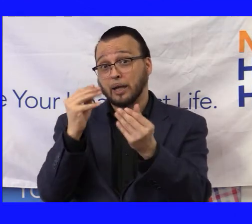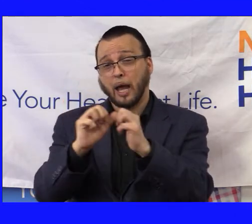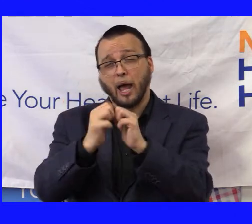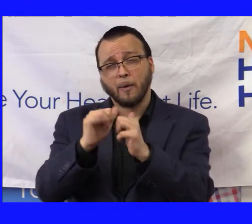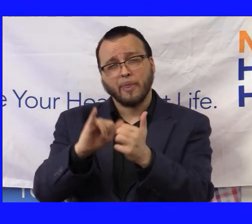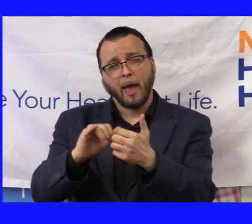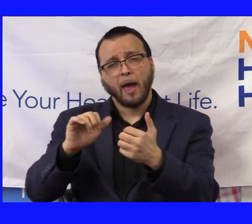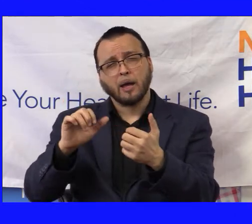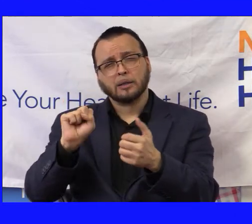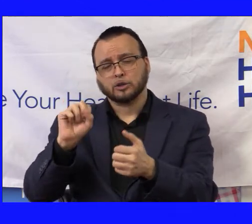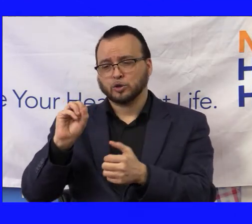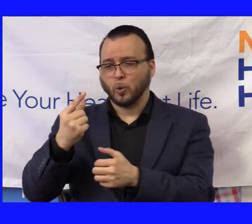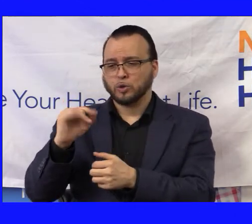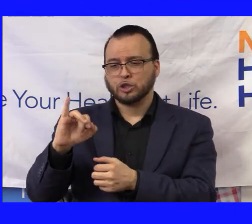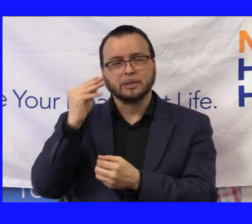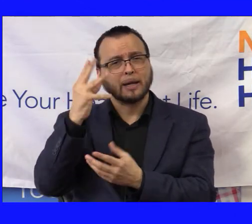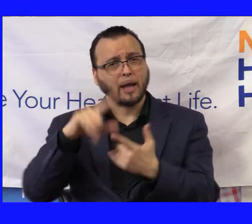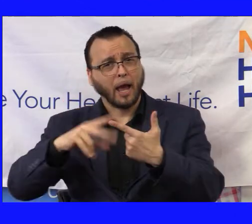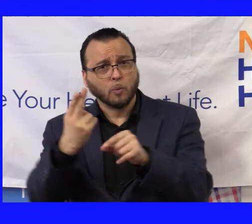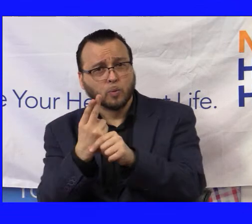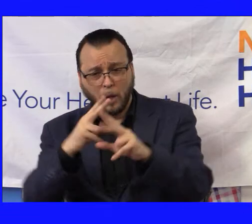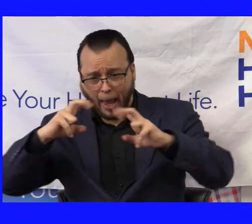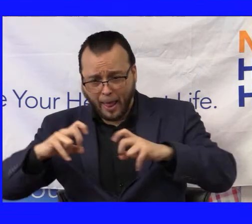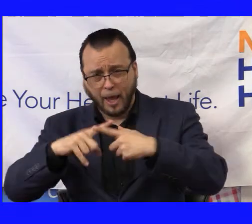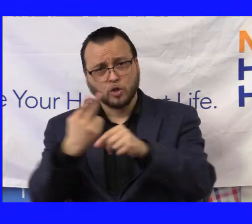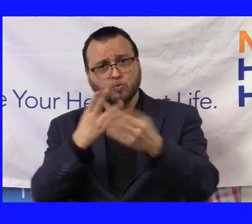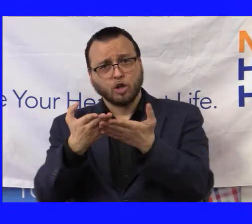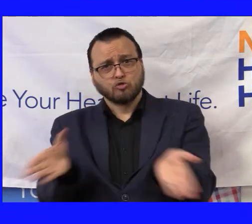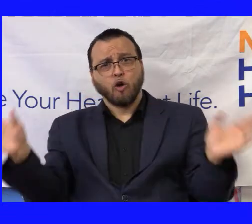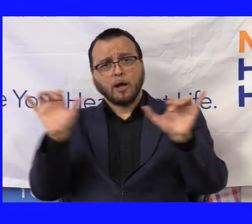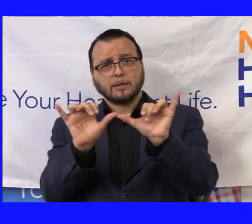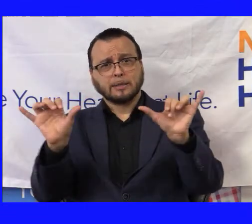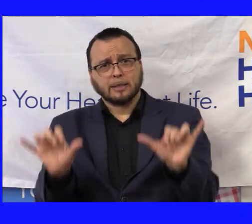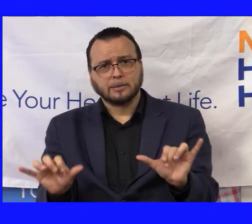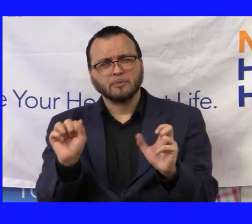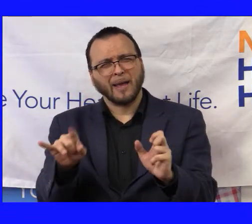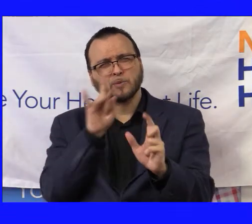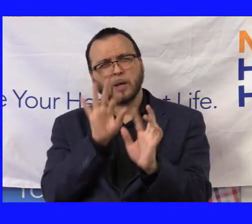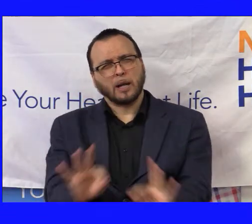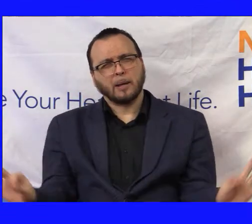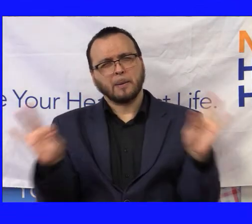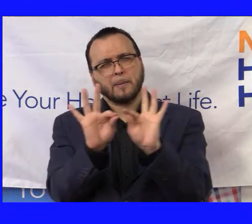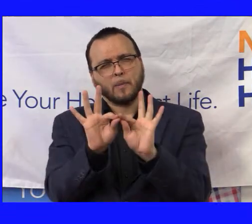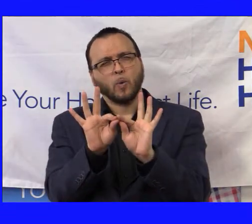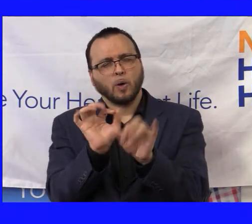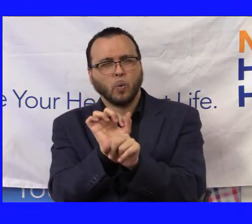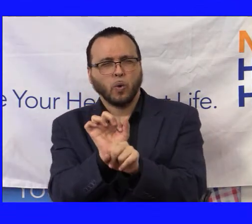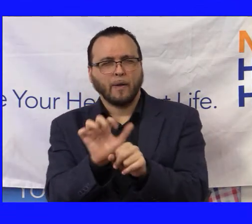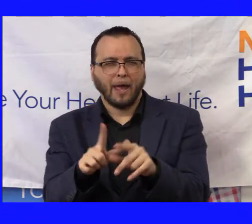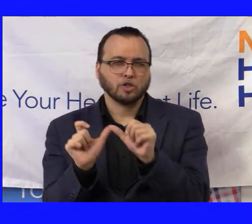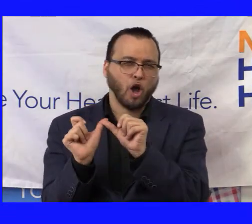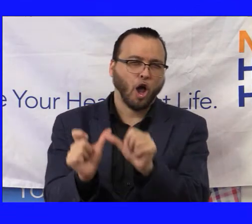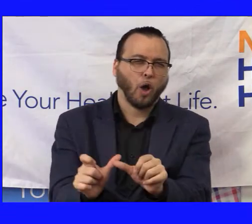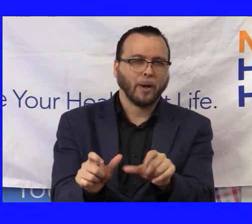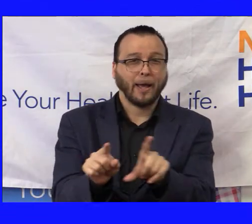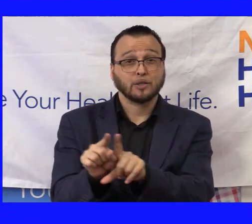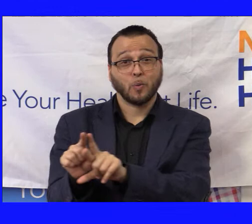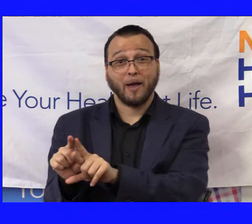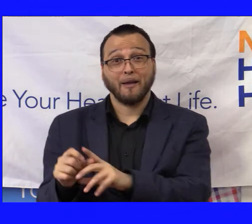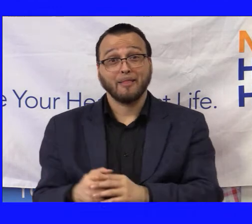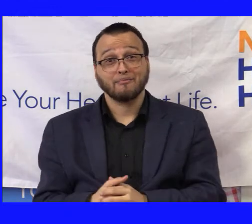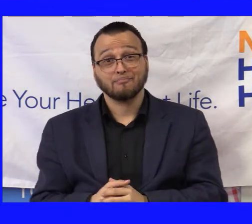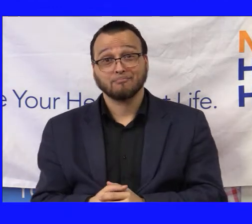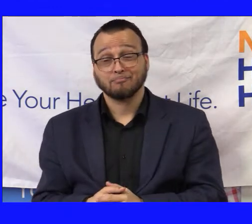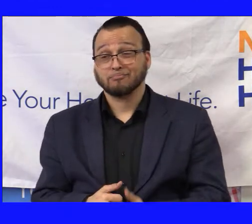be analyzed and used across the system. And so that is really critical work that is ongoing as well. Next